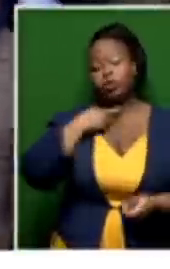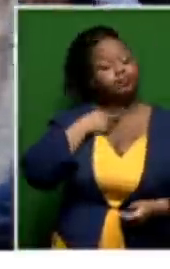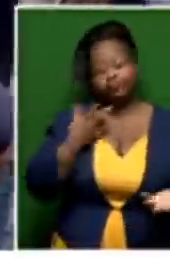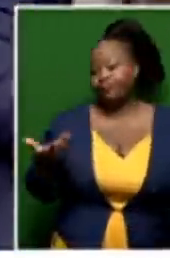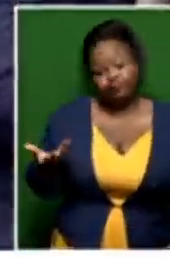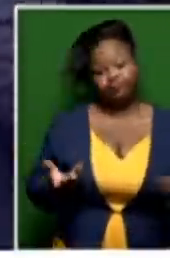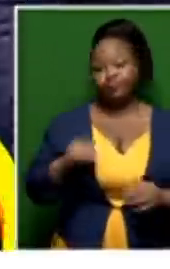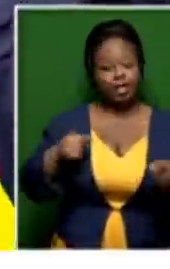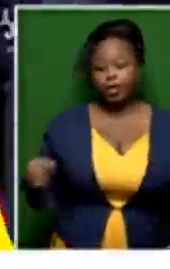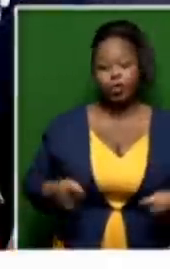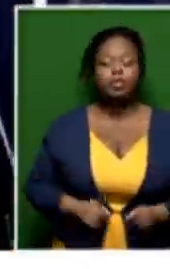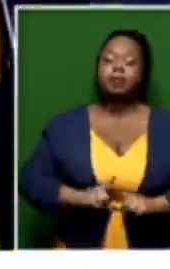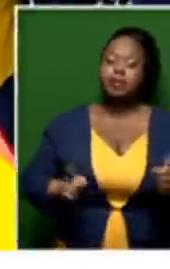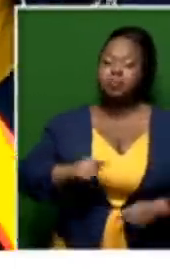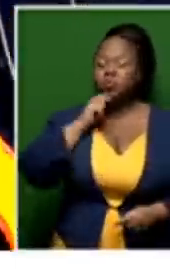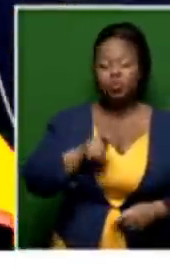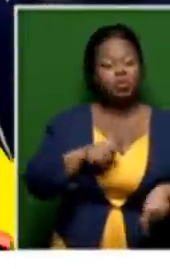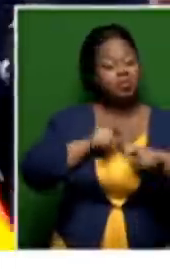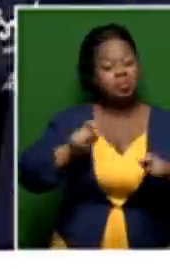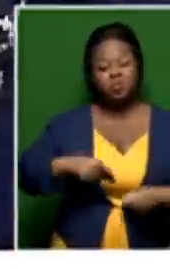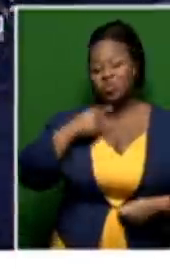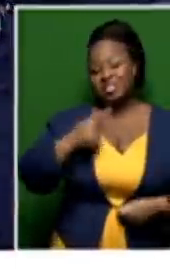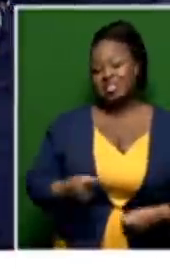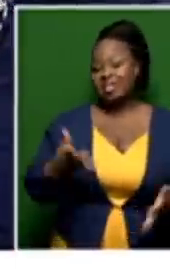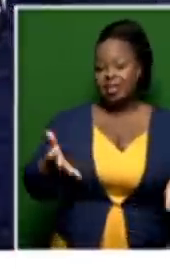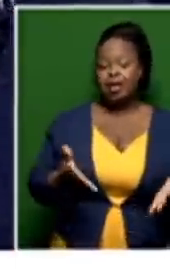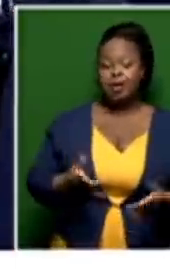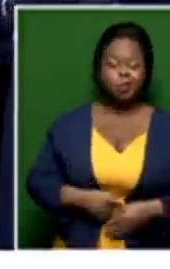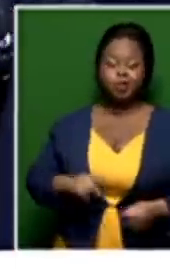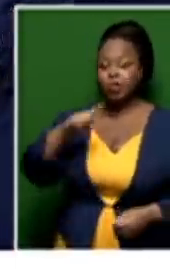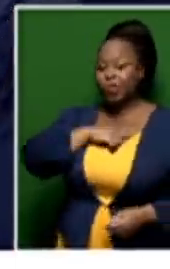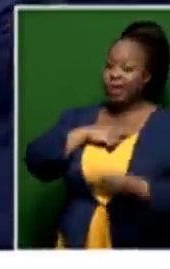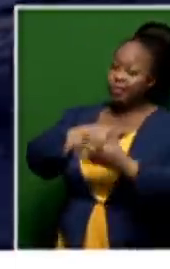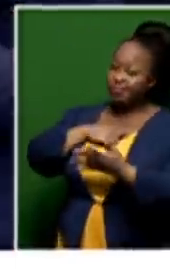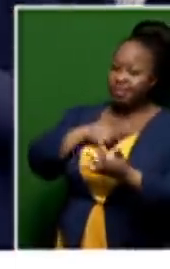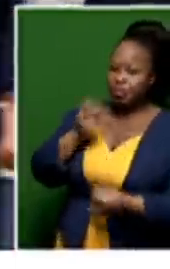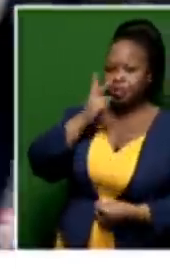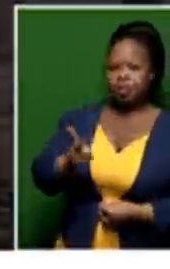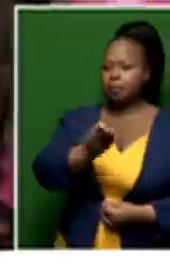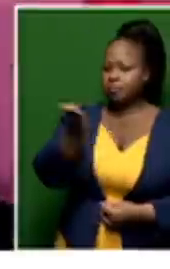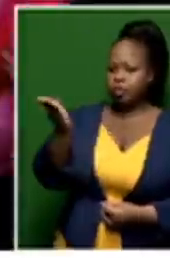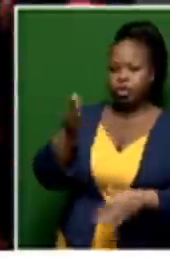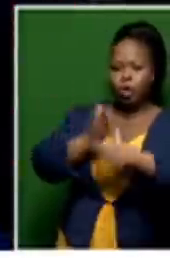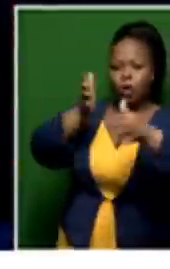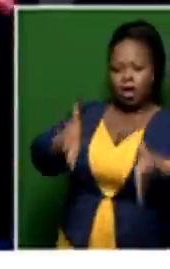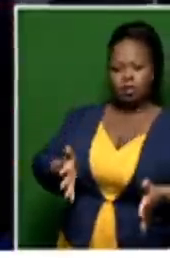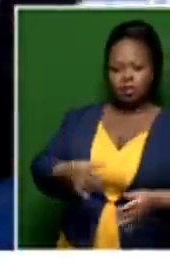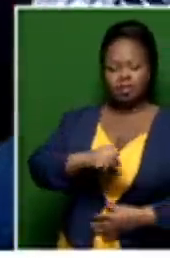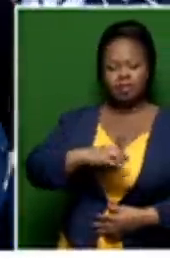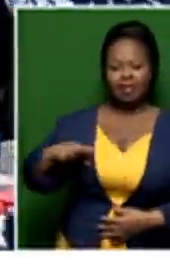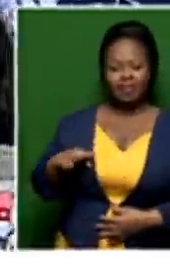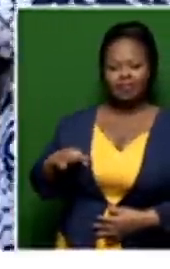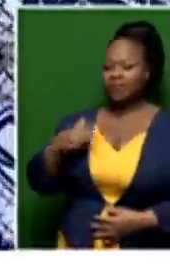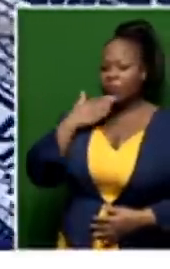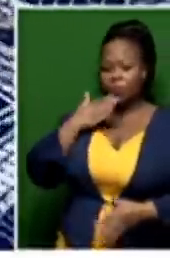control over that. But the sentiment being shared, like I indicated, on the one hand, just take a look. These are the workers who are